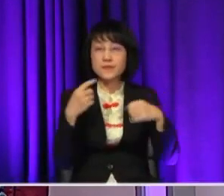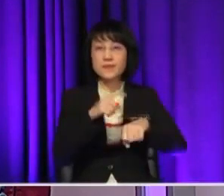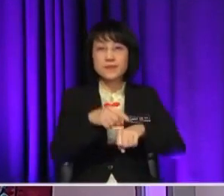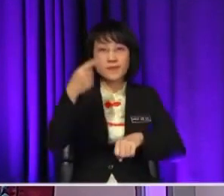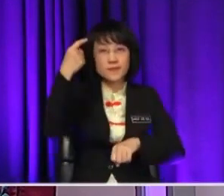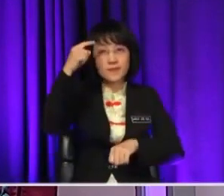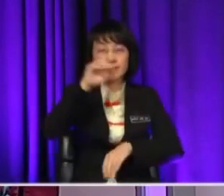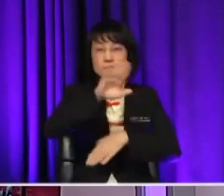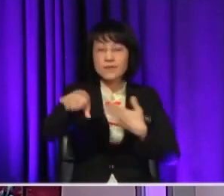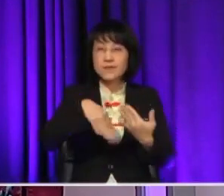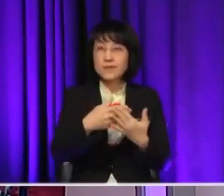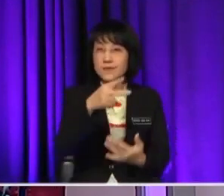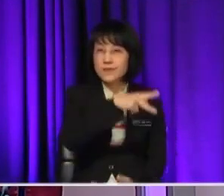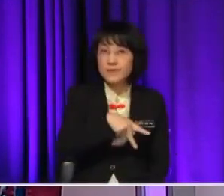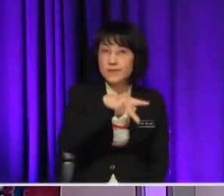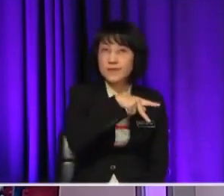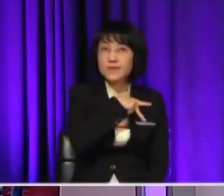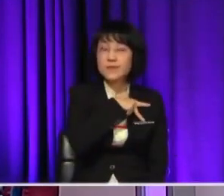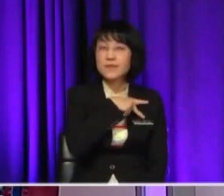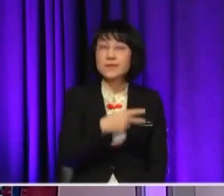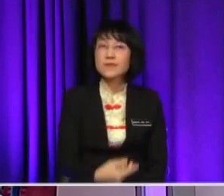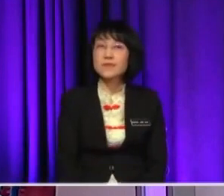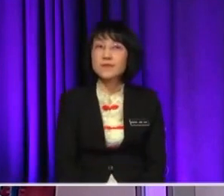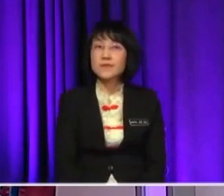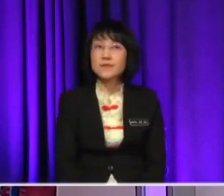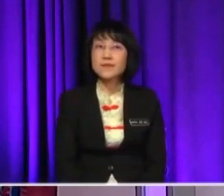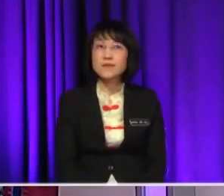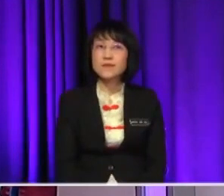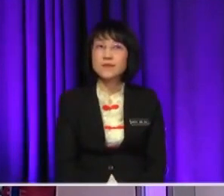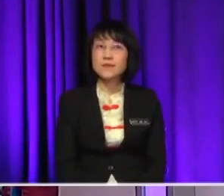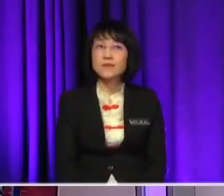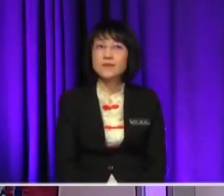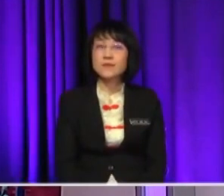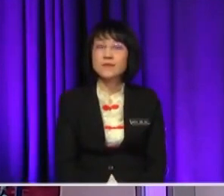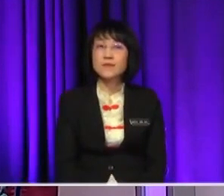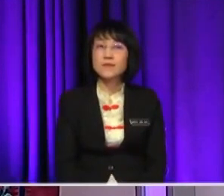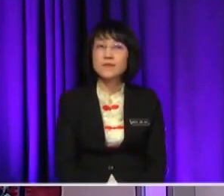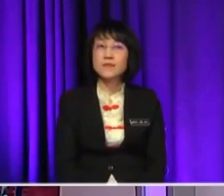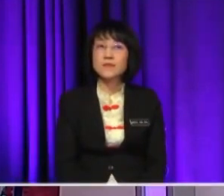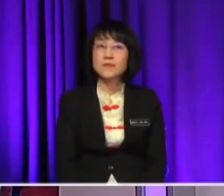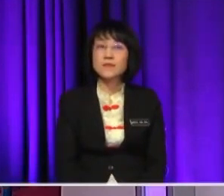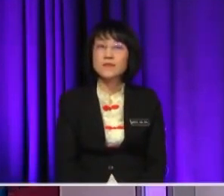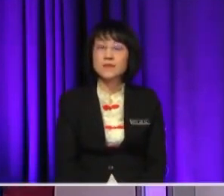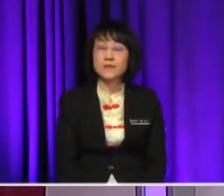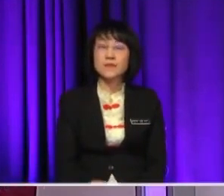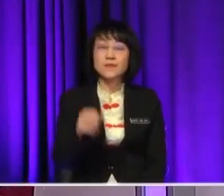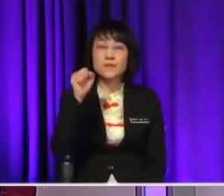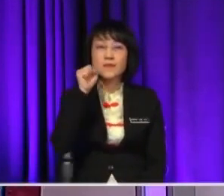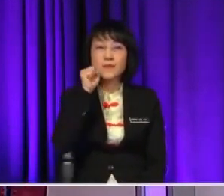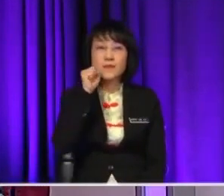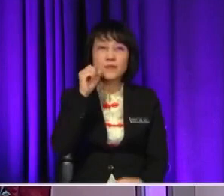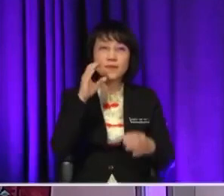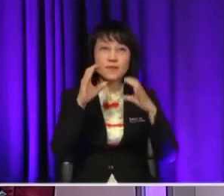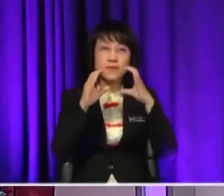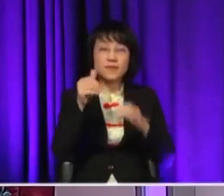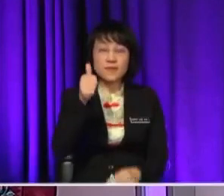because yeah, it was already, Sophia said it well when she said every time they mention he. Yes. Now for those of y'all at